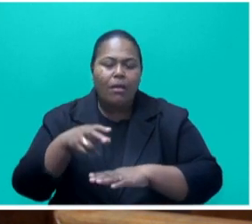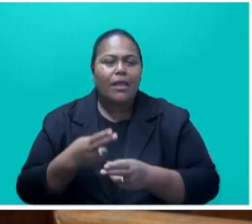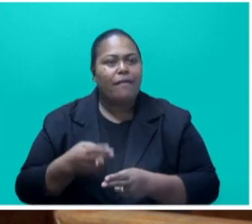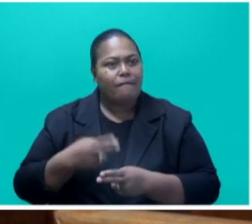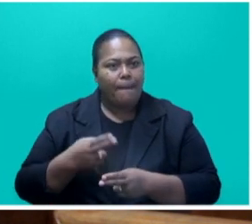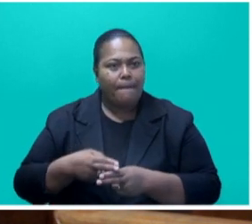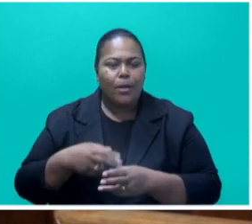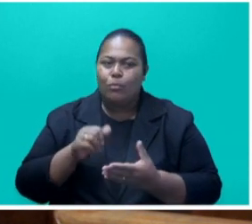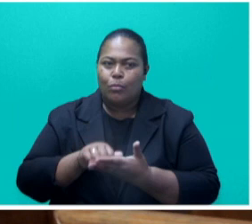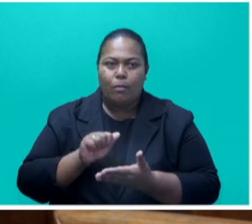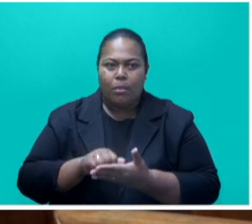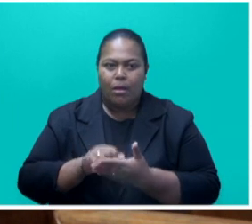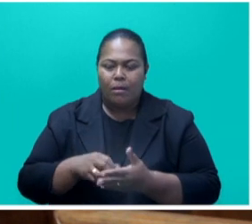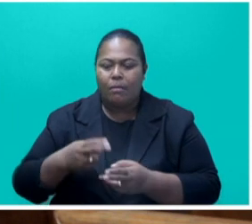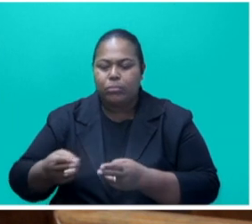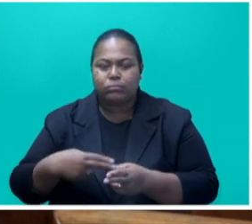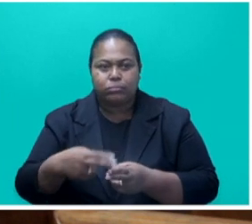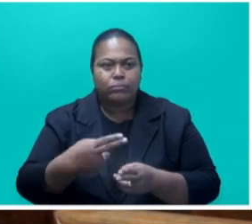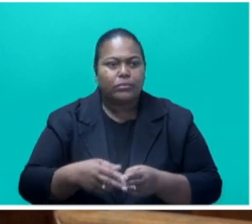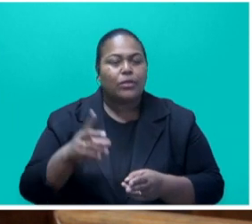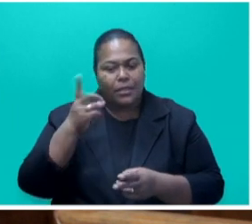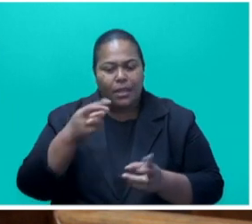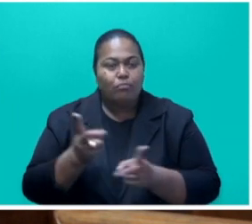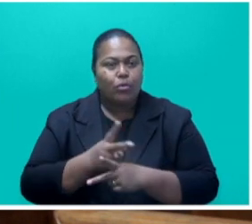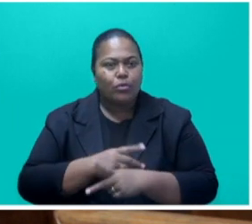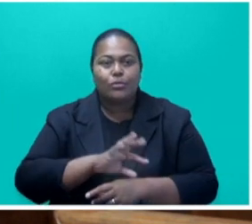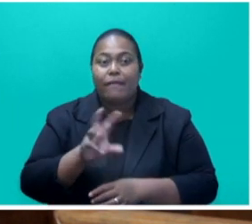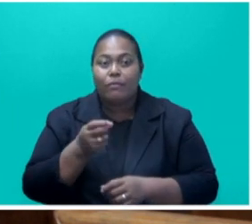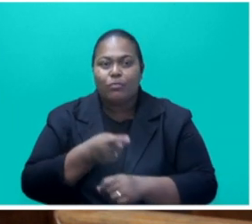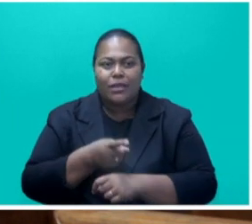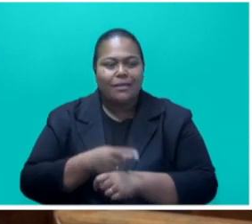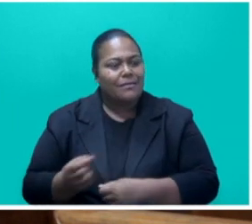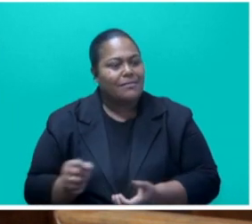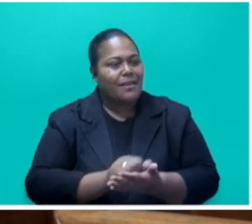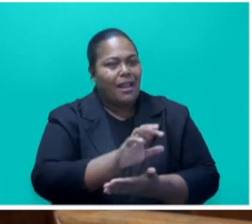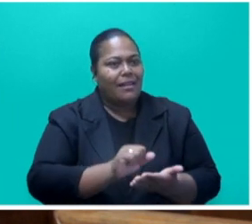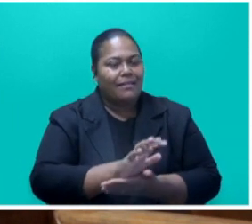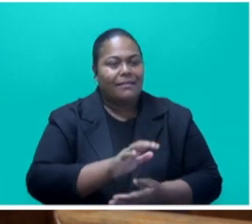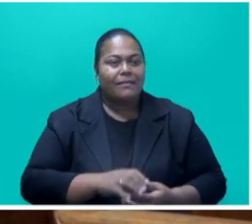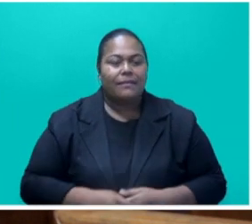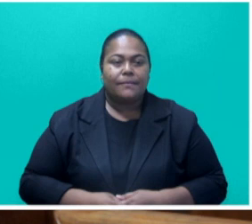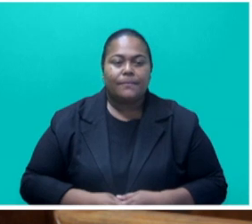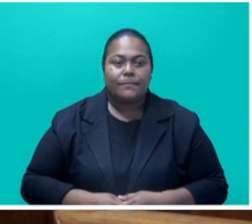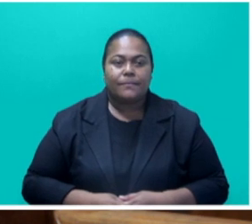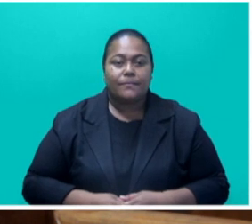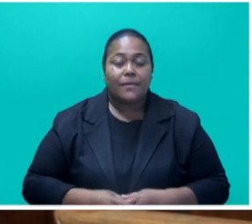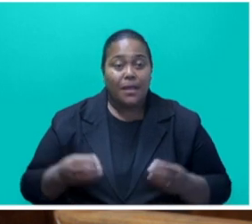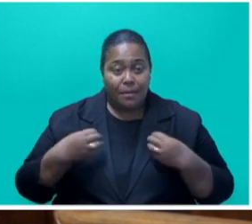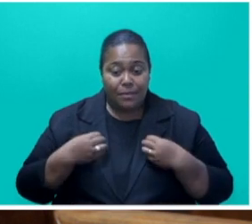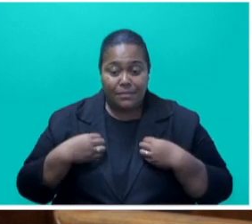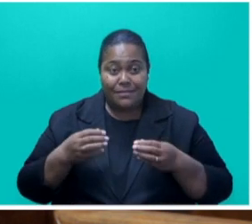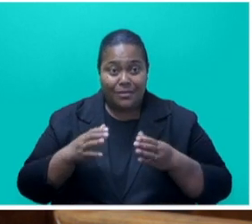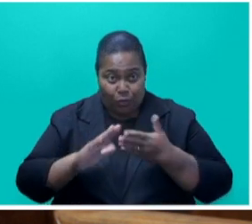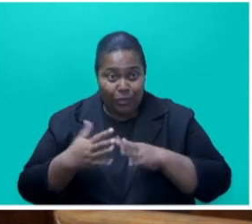and supply farm produce on a weekly basis to their buyers. One of the cooperative members, who currently